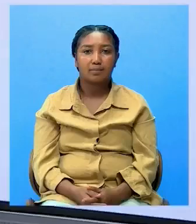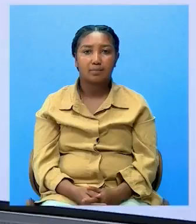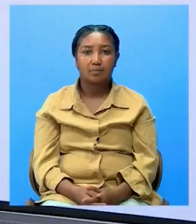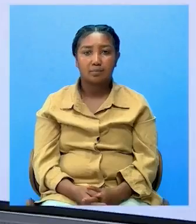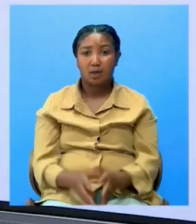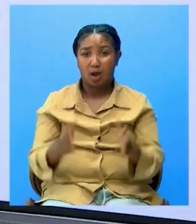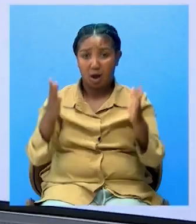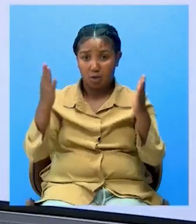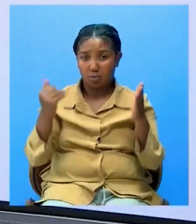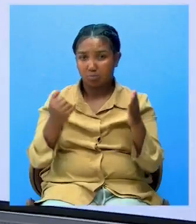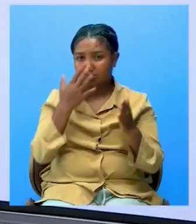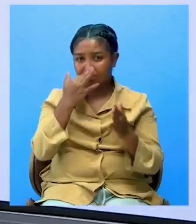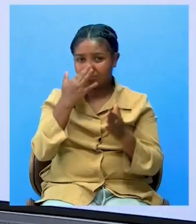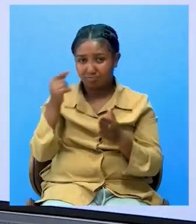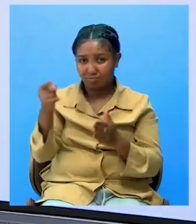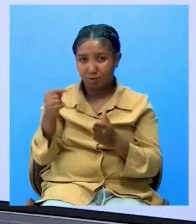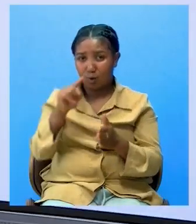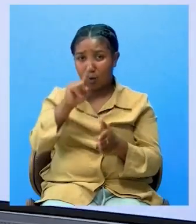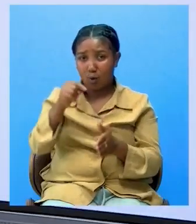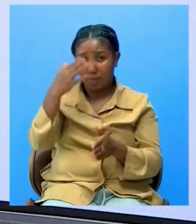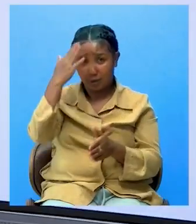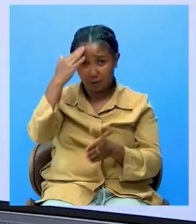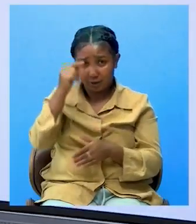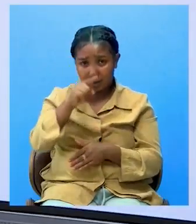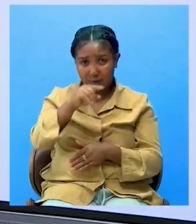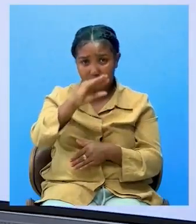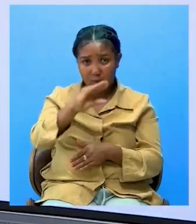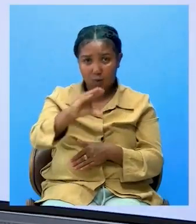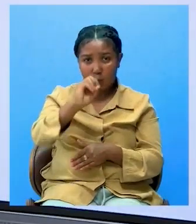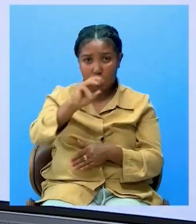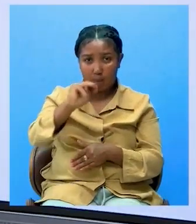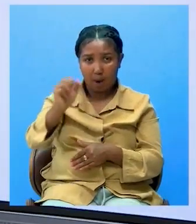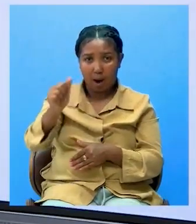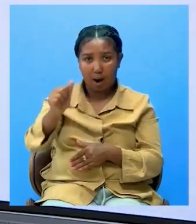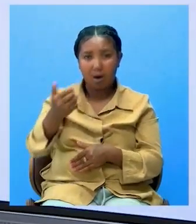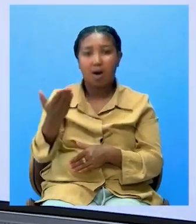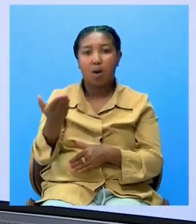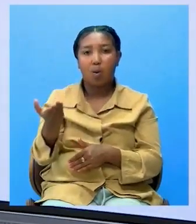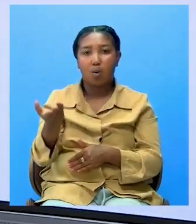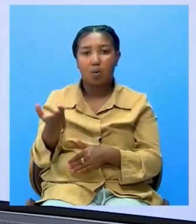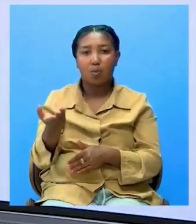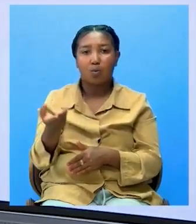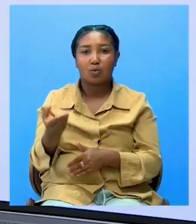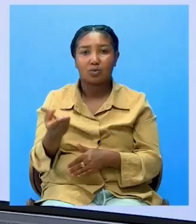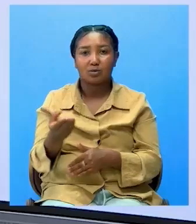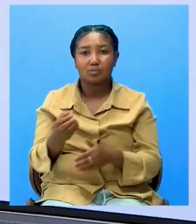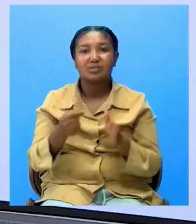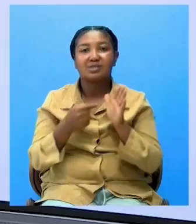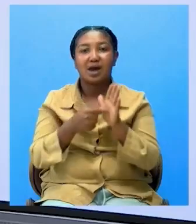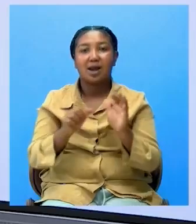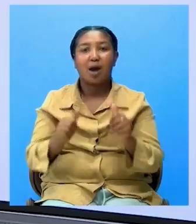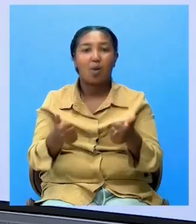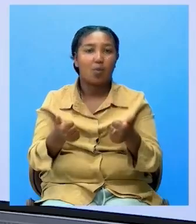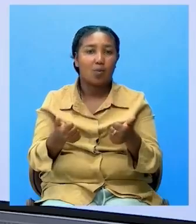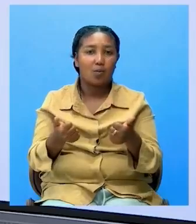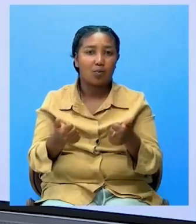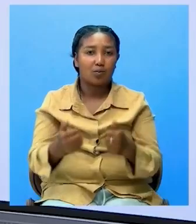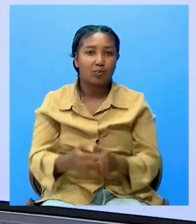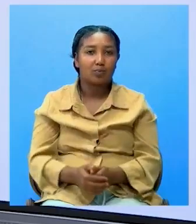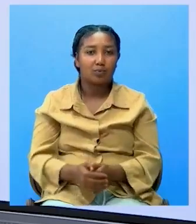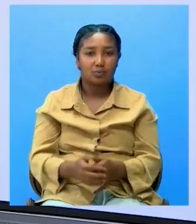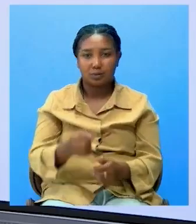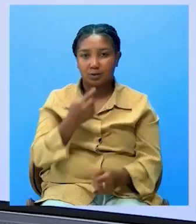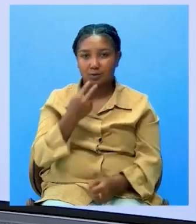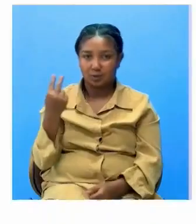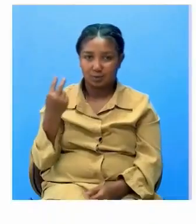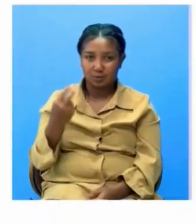I hope you're familiar with the word comma, isn't it? So, the sign of comma is just this one